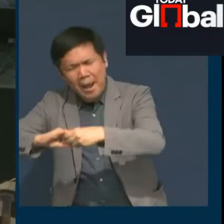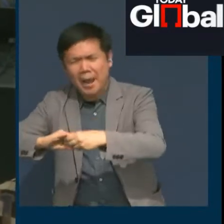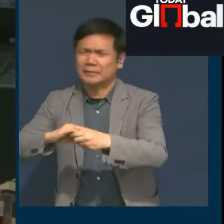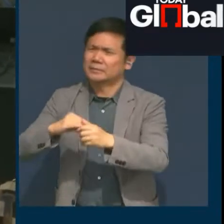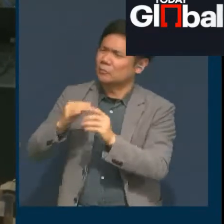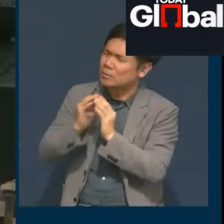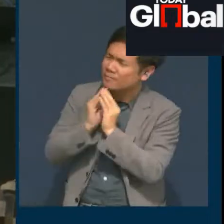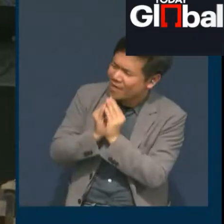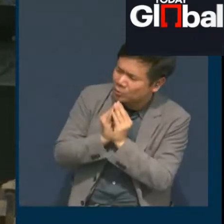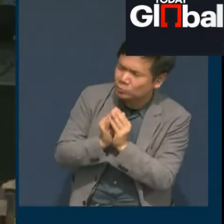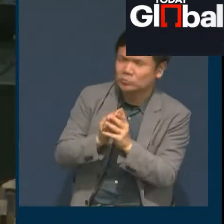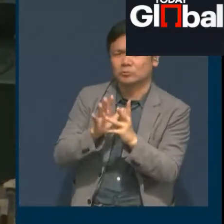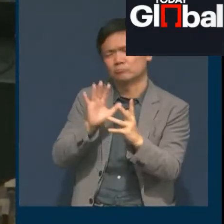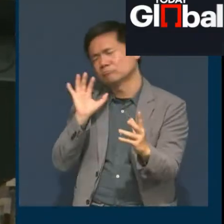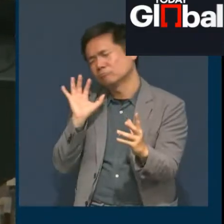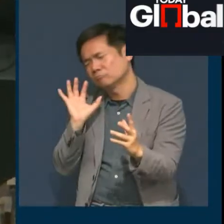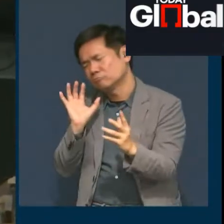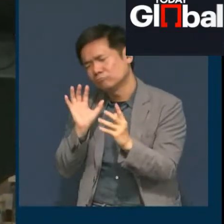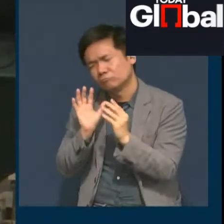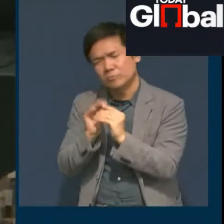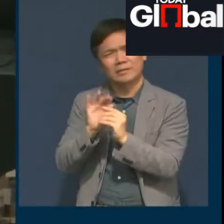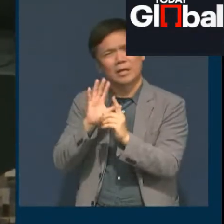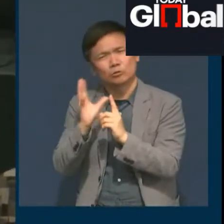relatives in Qatar.